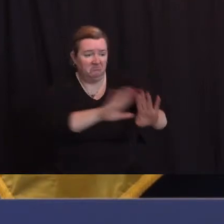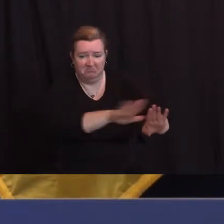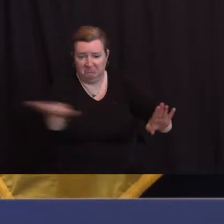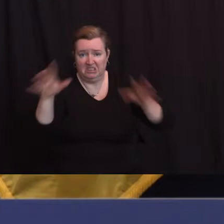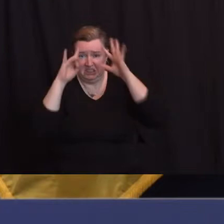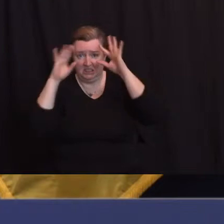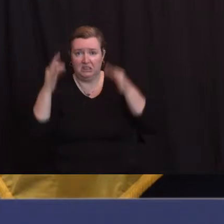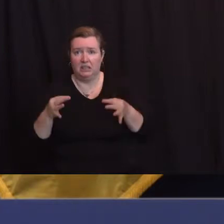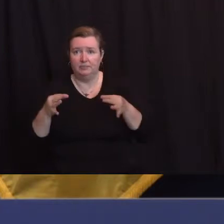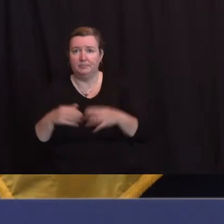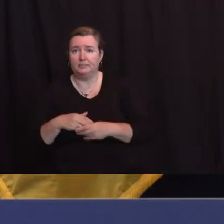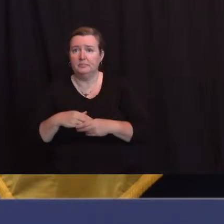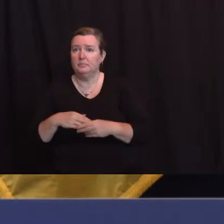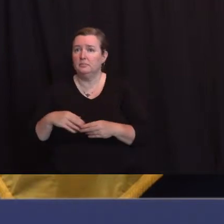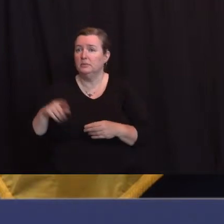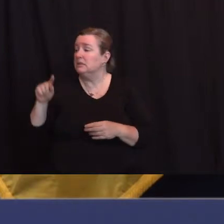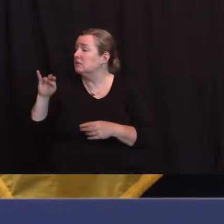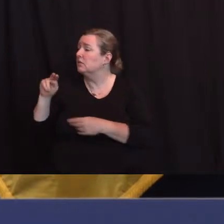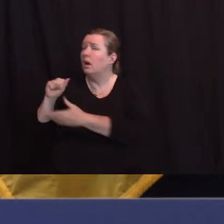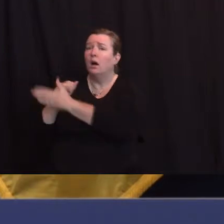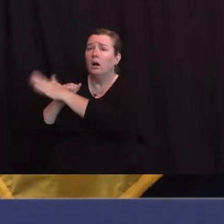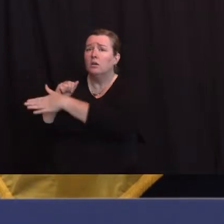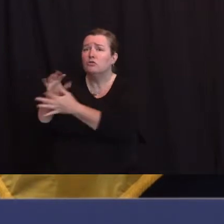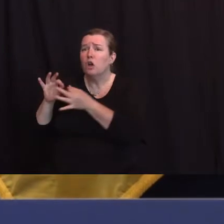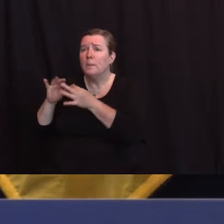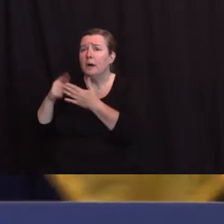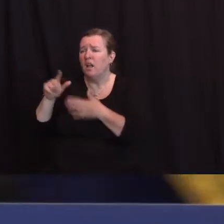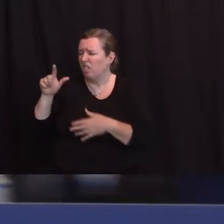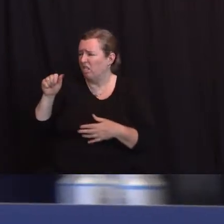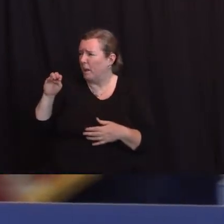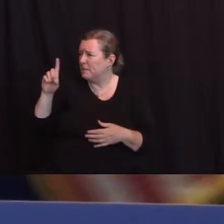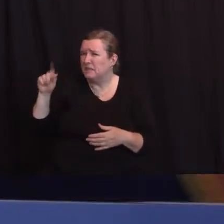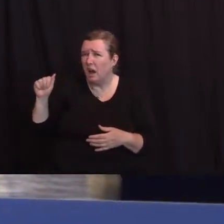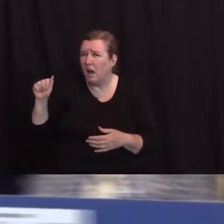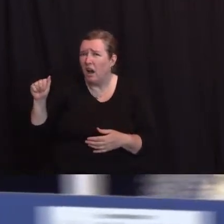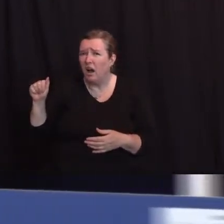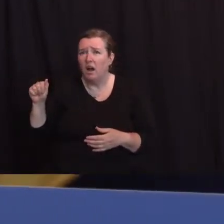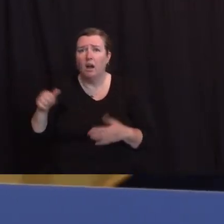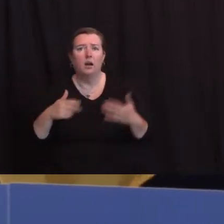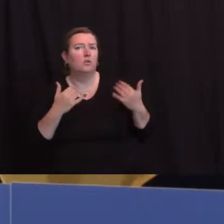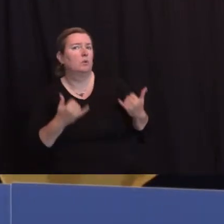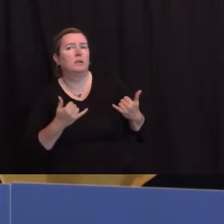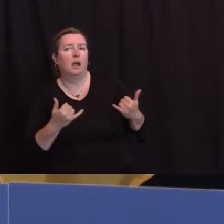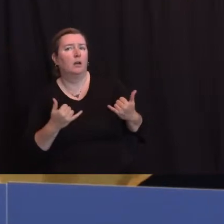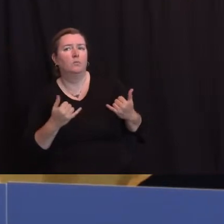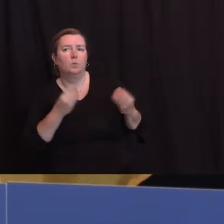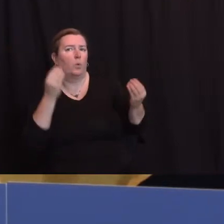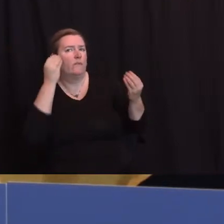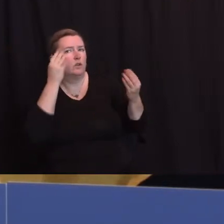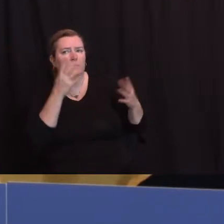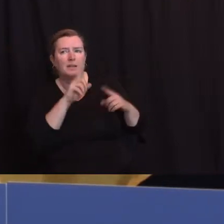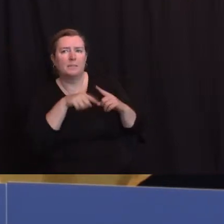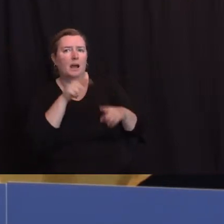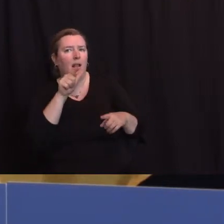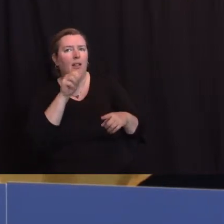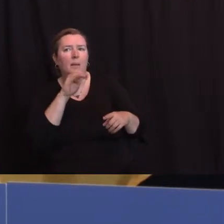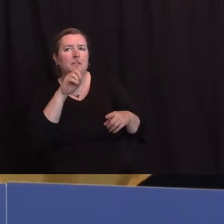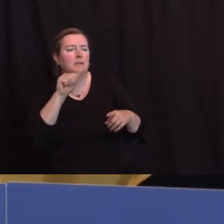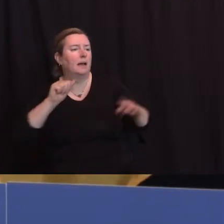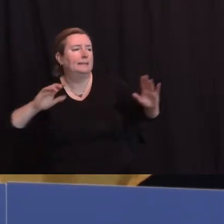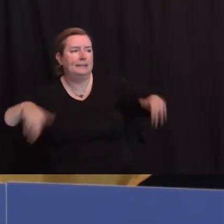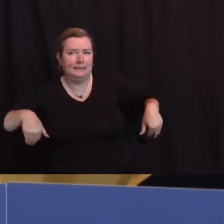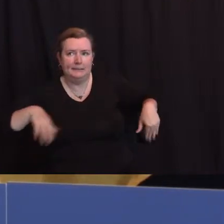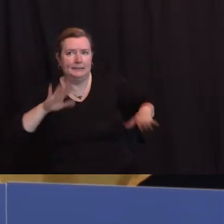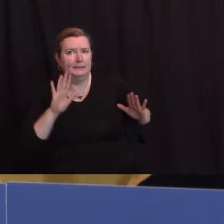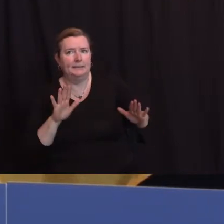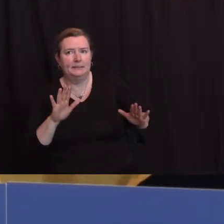Tina, any thoughts on variants generally or Lambda in particular? At this point, we don't have that much information about Lambda. It doesn't